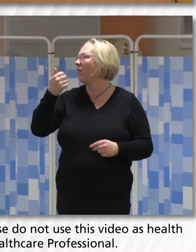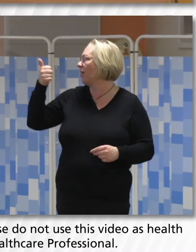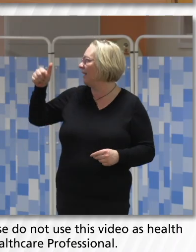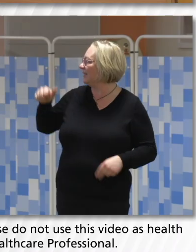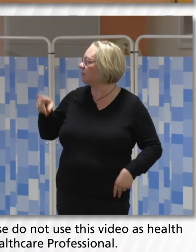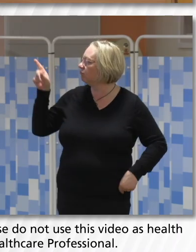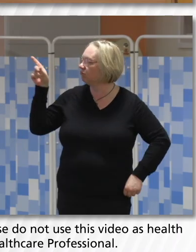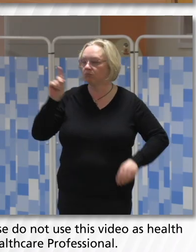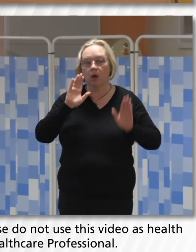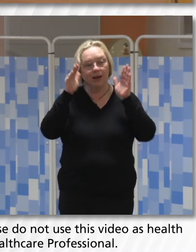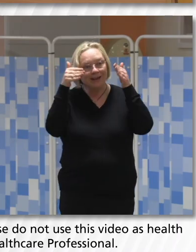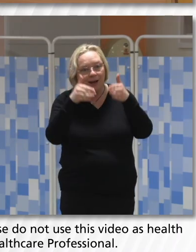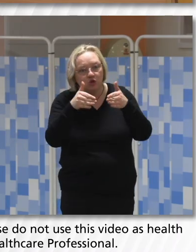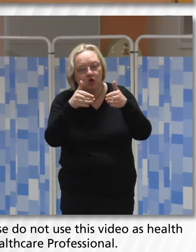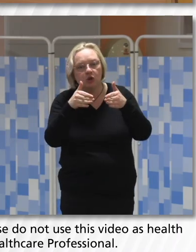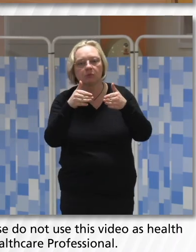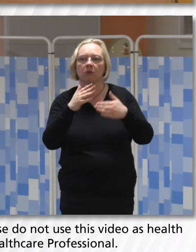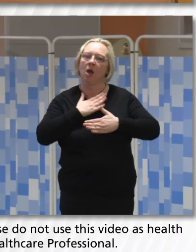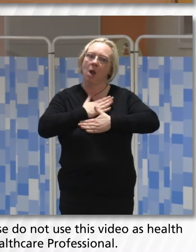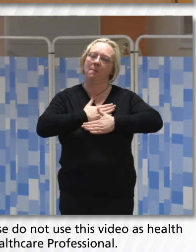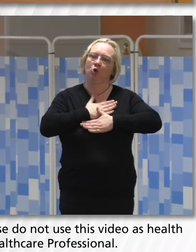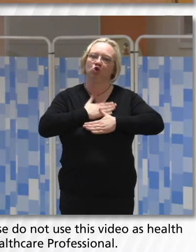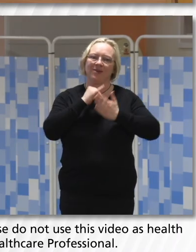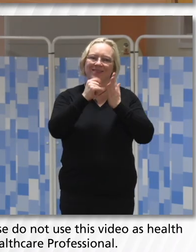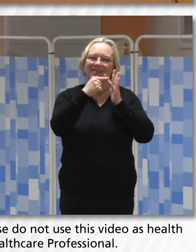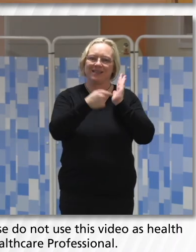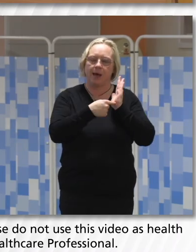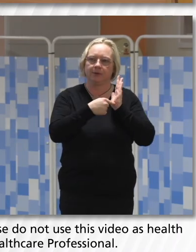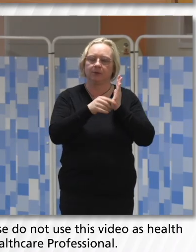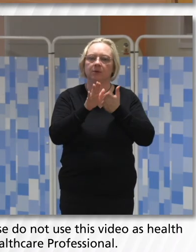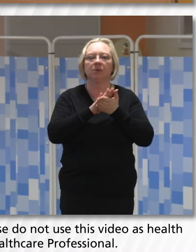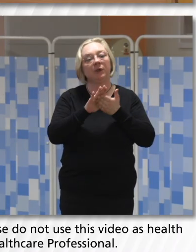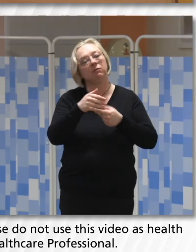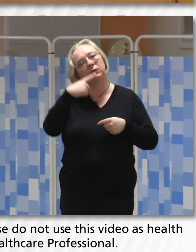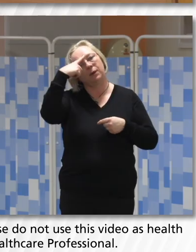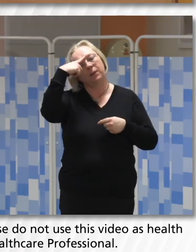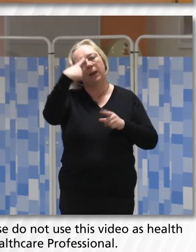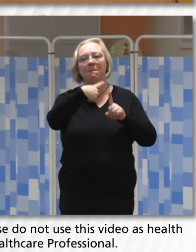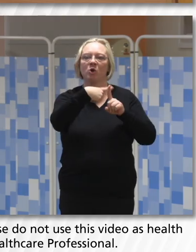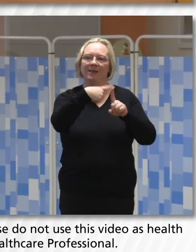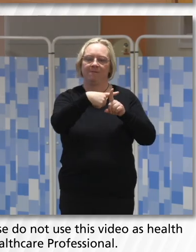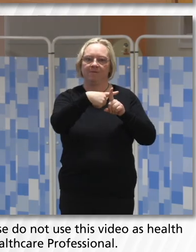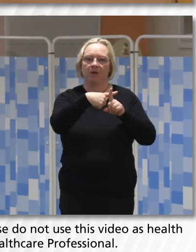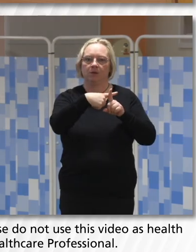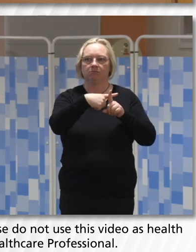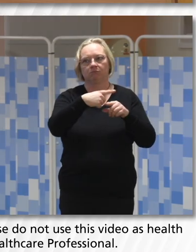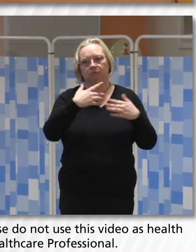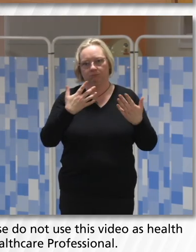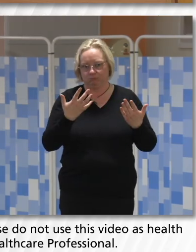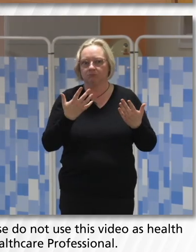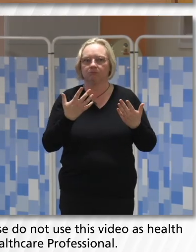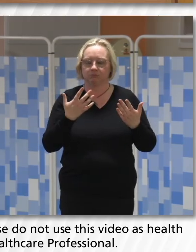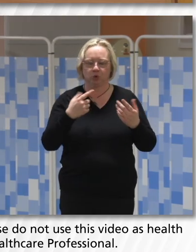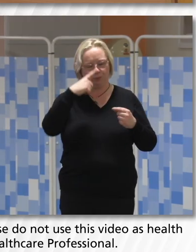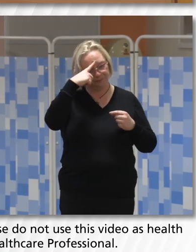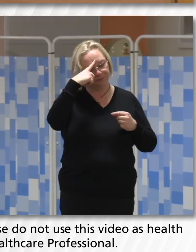paying attention. The emotional set means that they need to think positively about what it is that they're going to do,